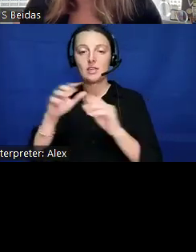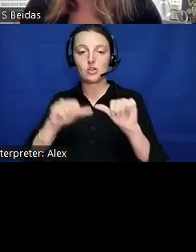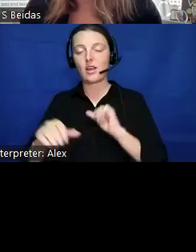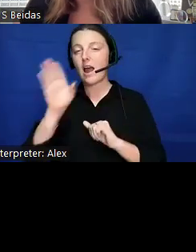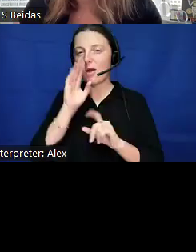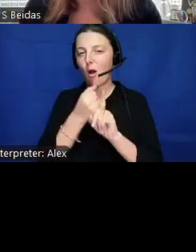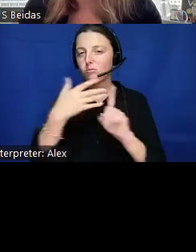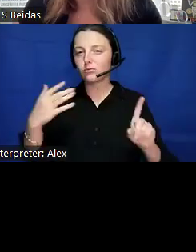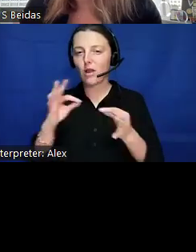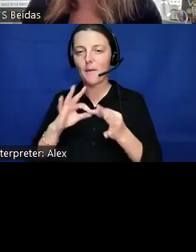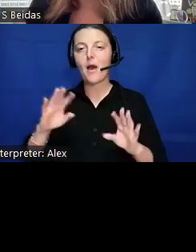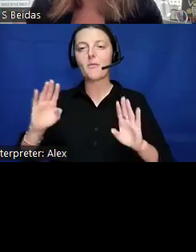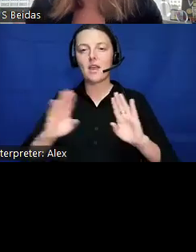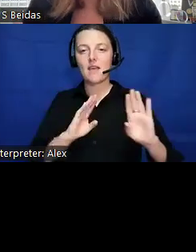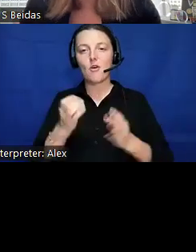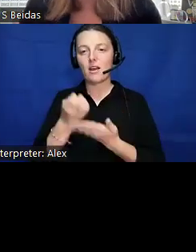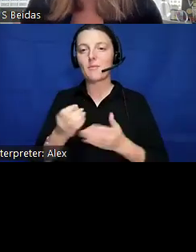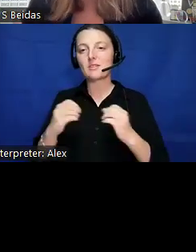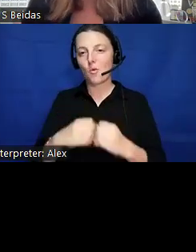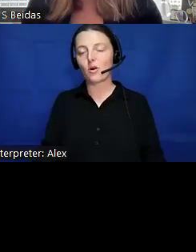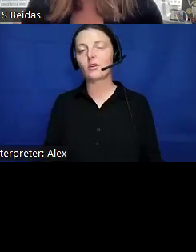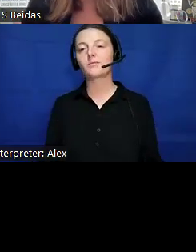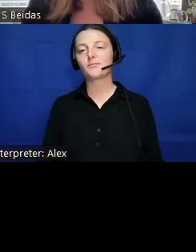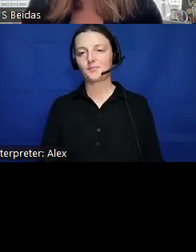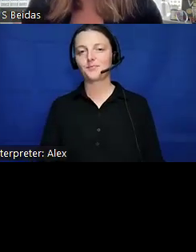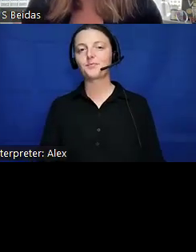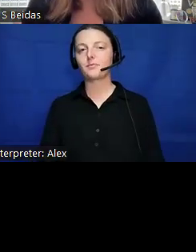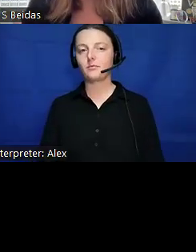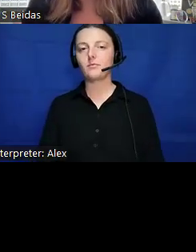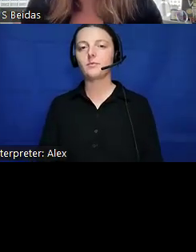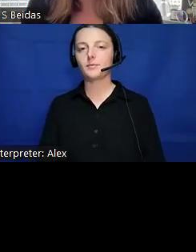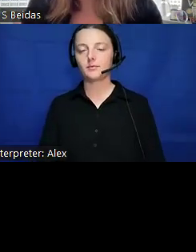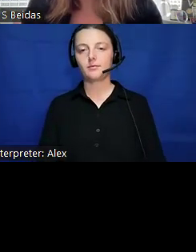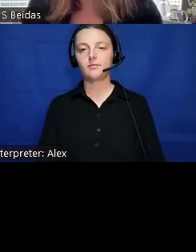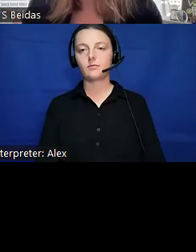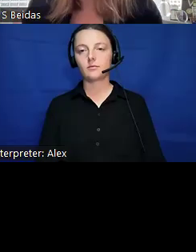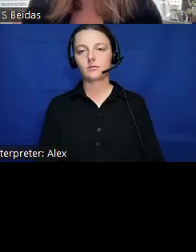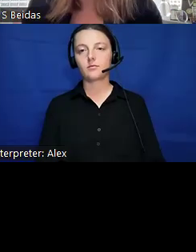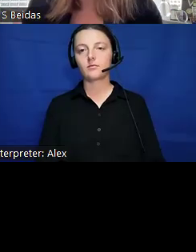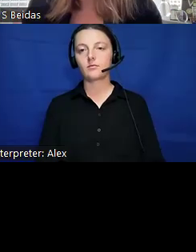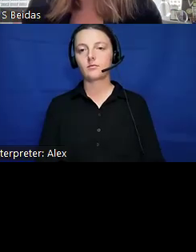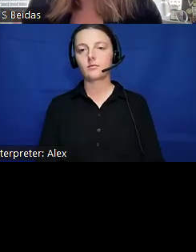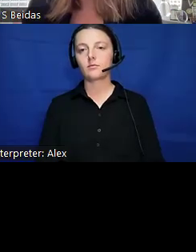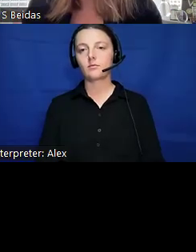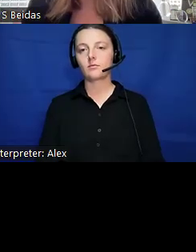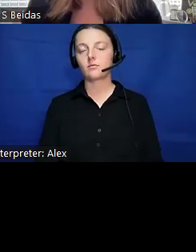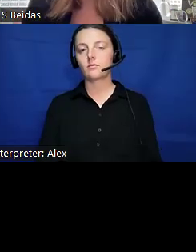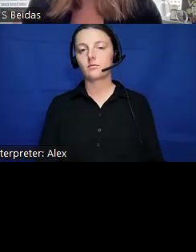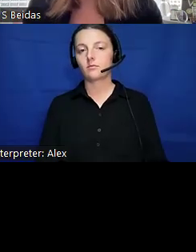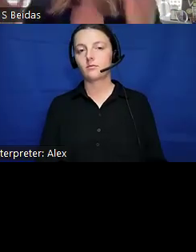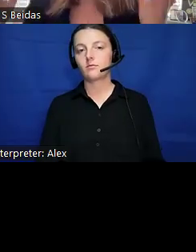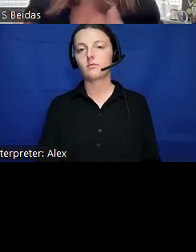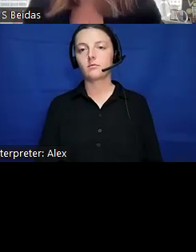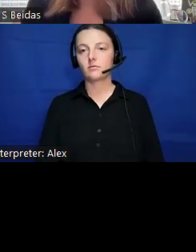just to make sure that everybody knows what I mean when I say that. But that work really stemmed from kind of